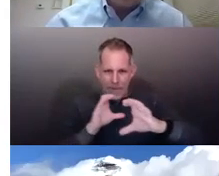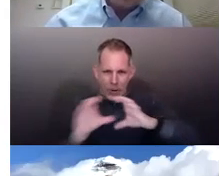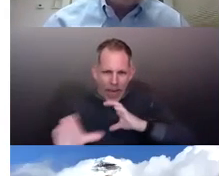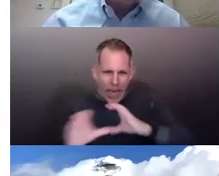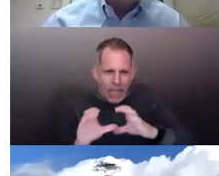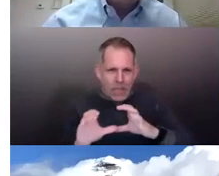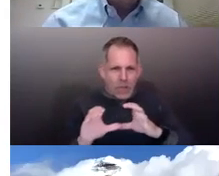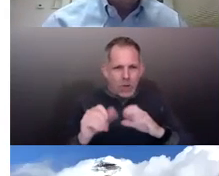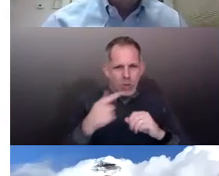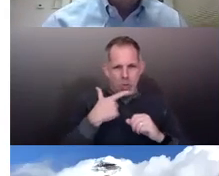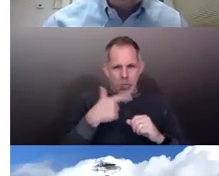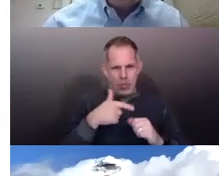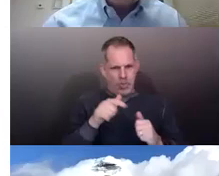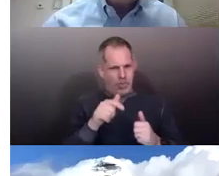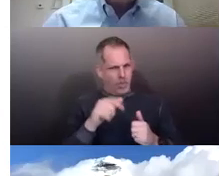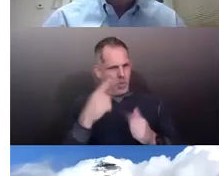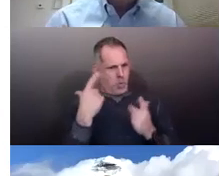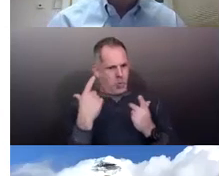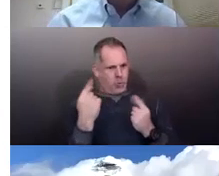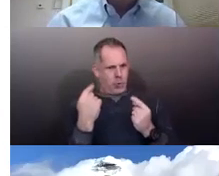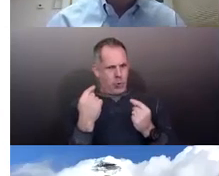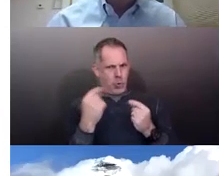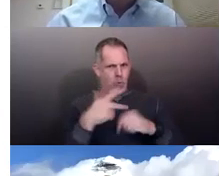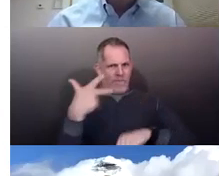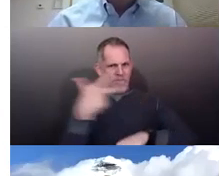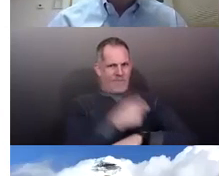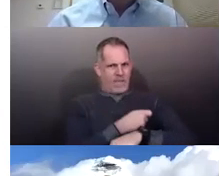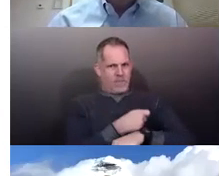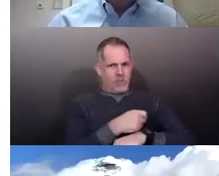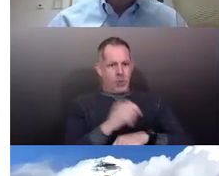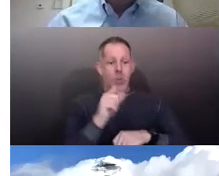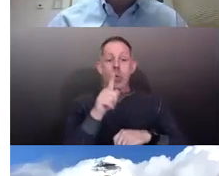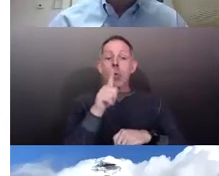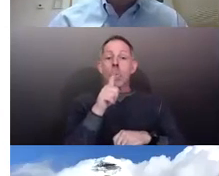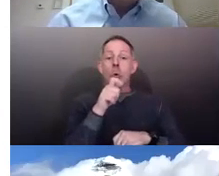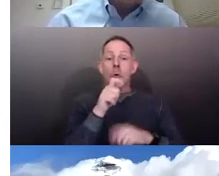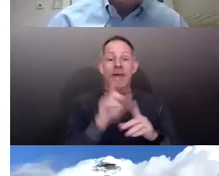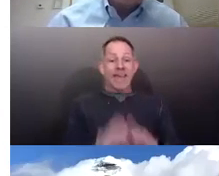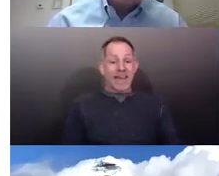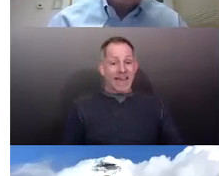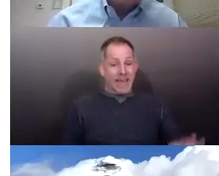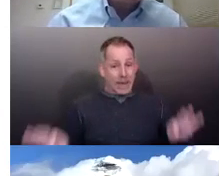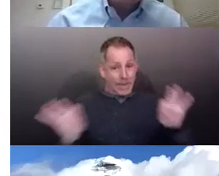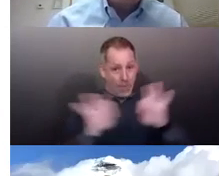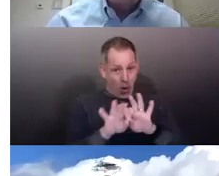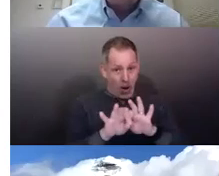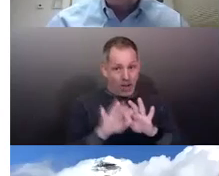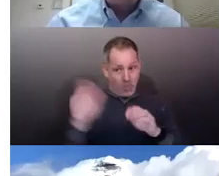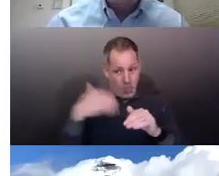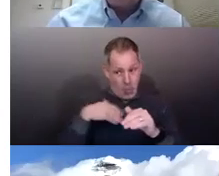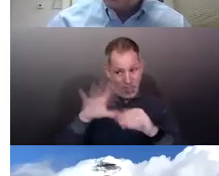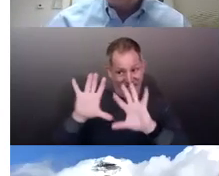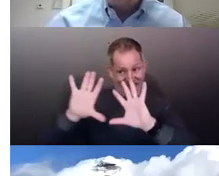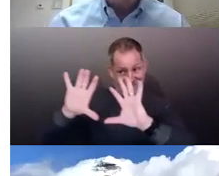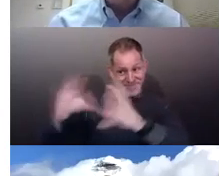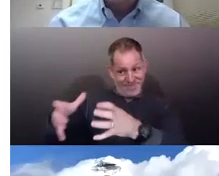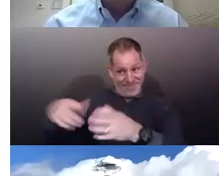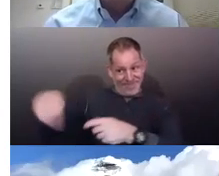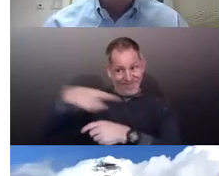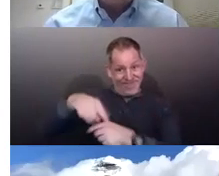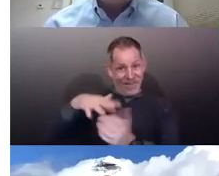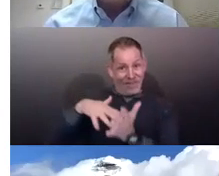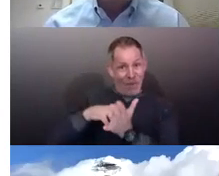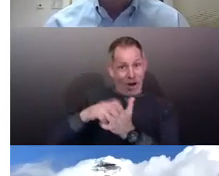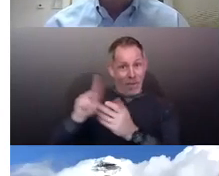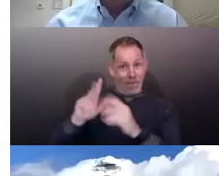out, especially to vulnerable and low access populations, to address both acceptance of and hesitancy